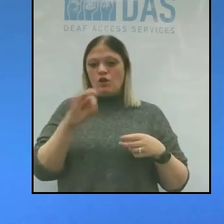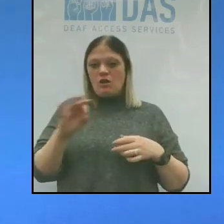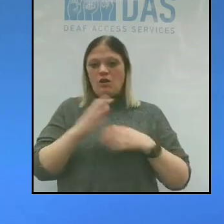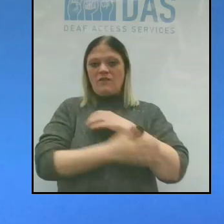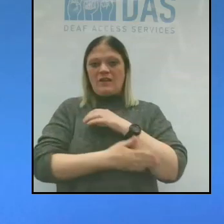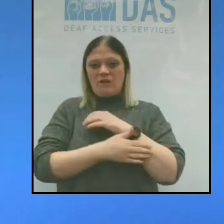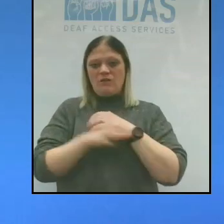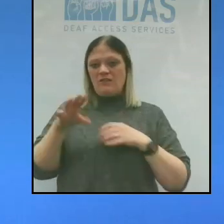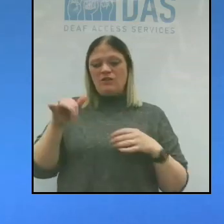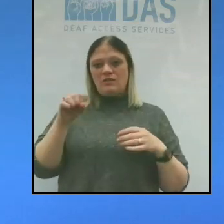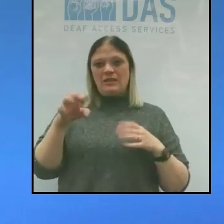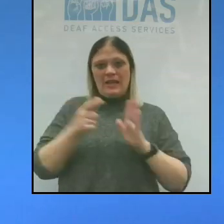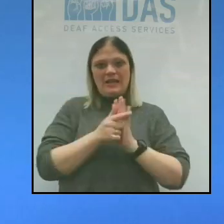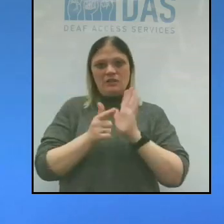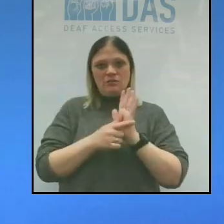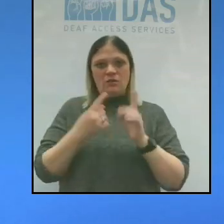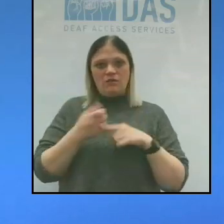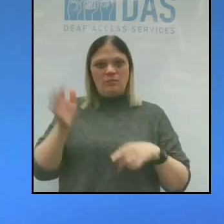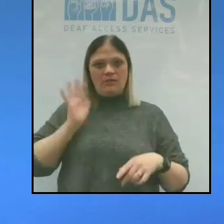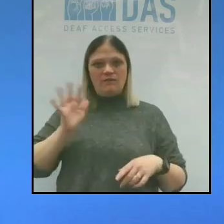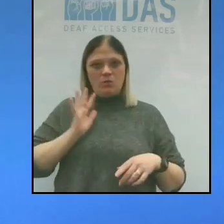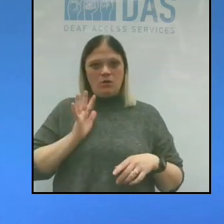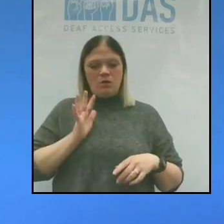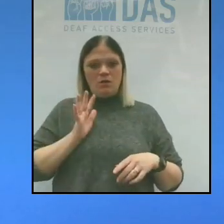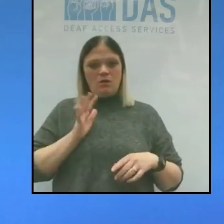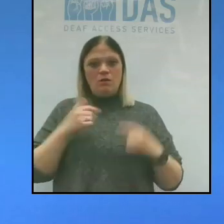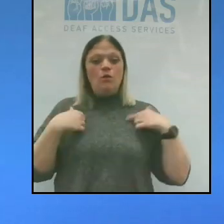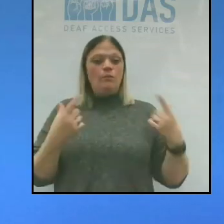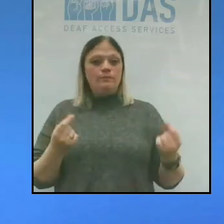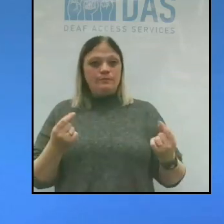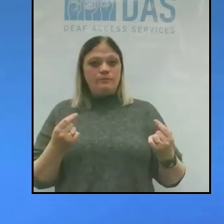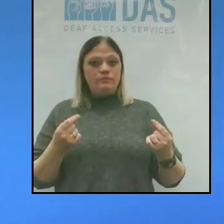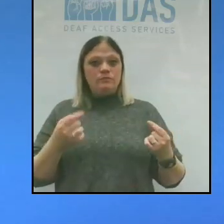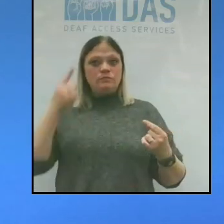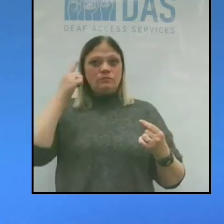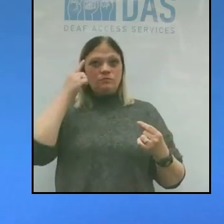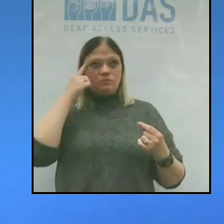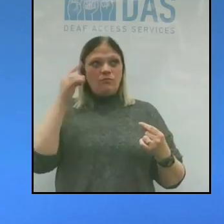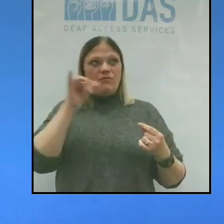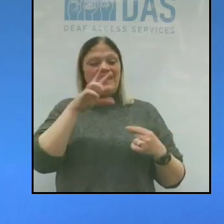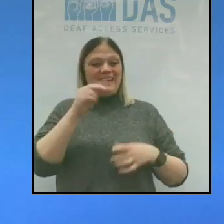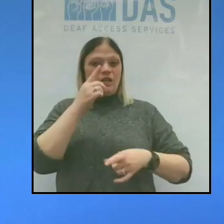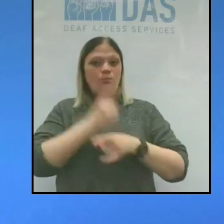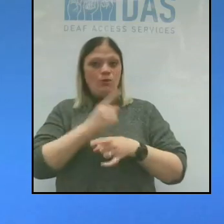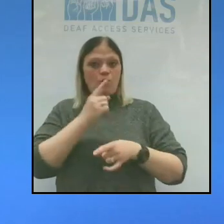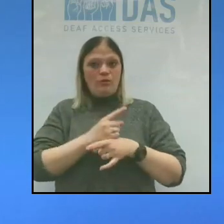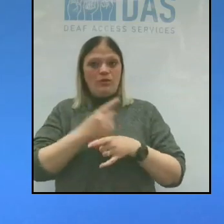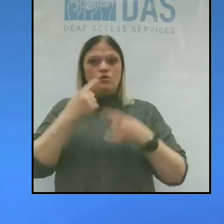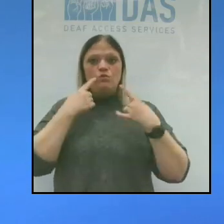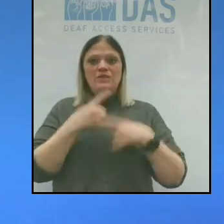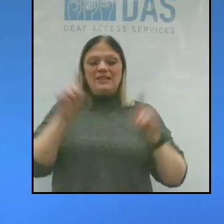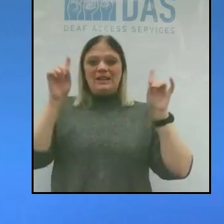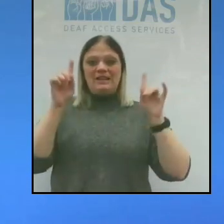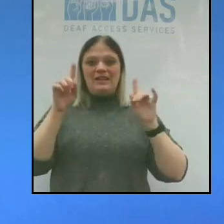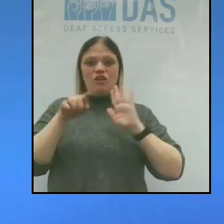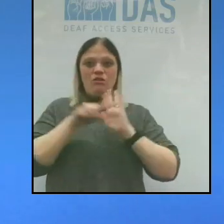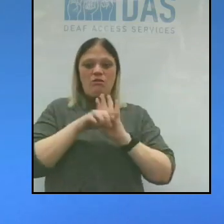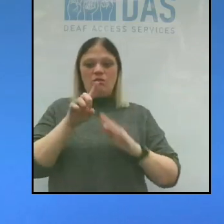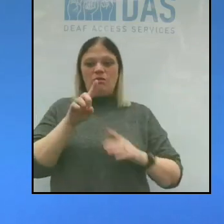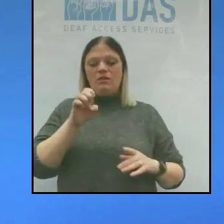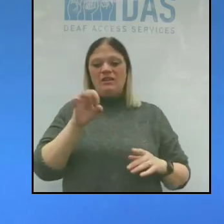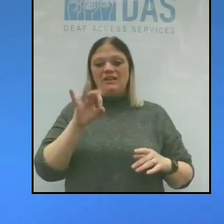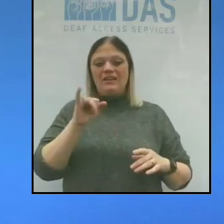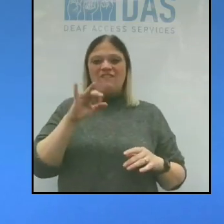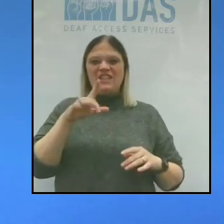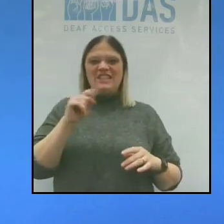case law from this in the past. So what we did is we thought it was inappropriate at this time to declare a deficit, which goes to your first